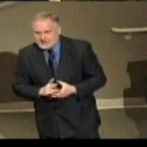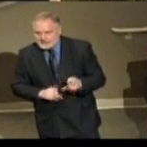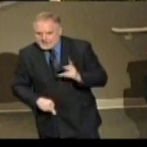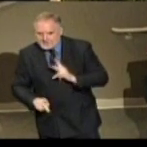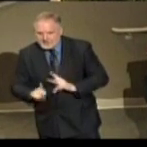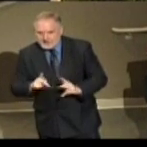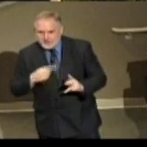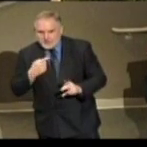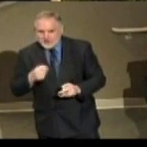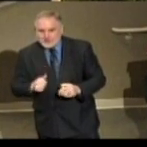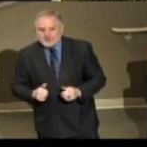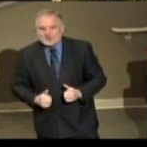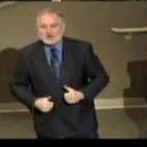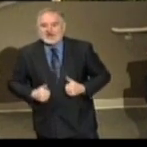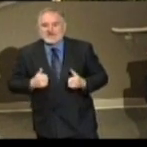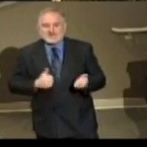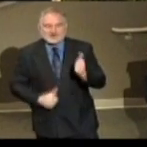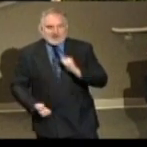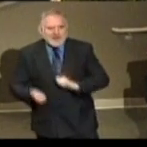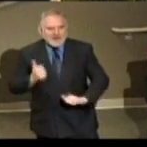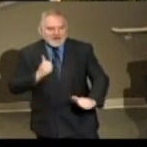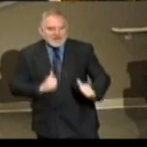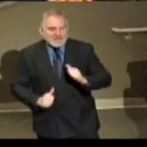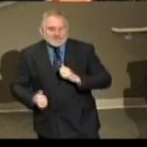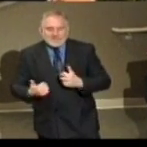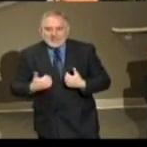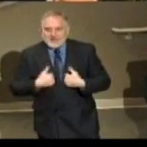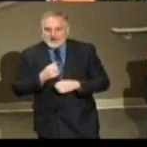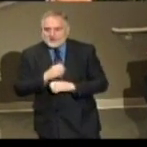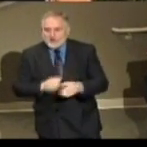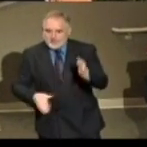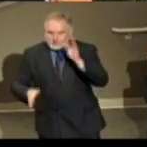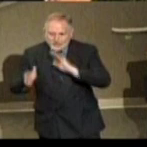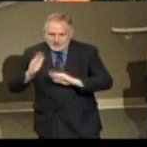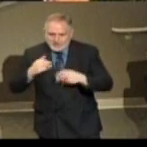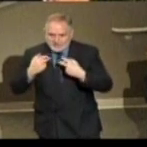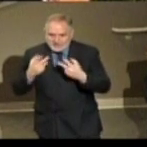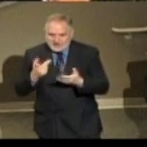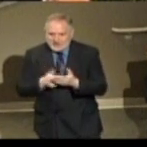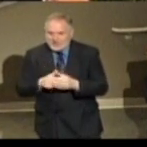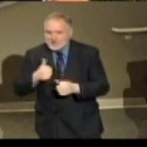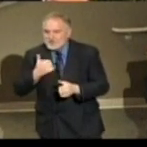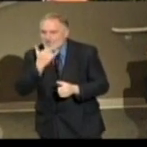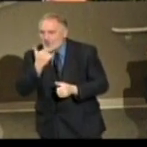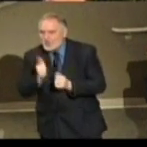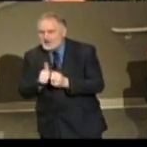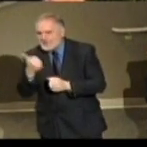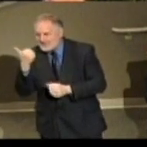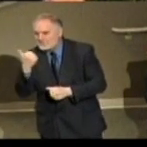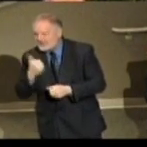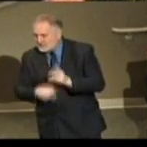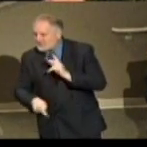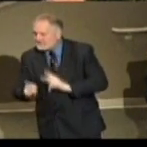People whose life is an act have no trouble seeing what's wrong with everybody else.